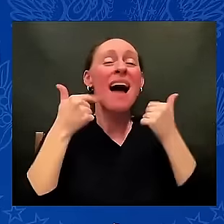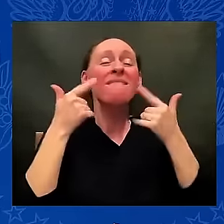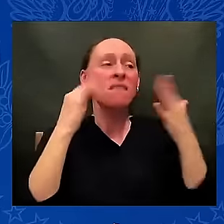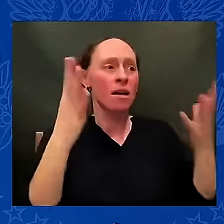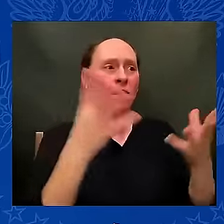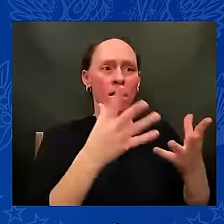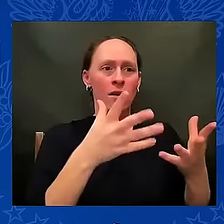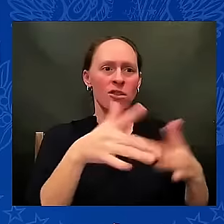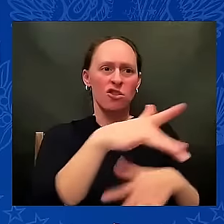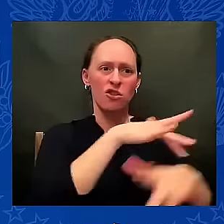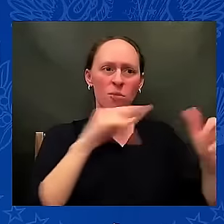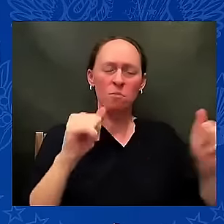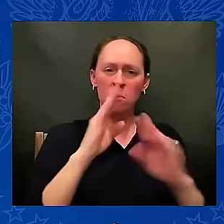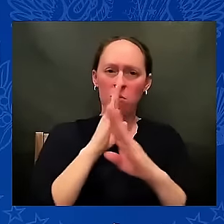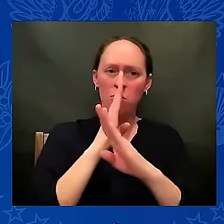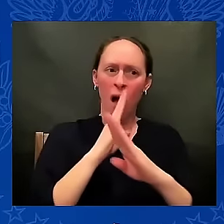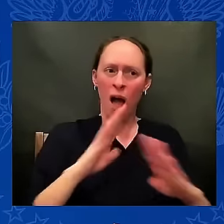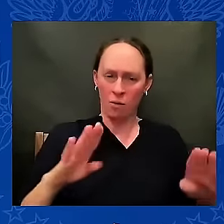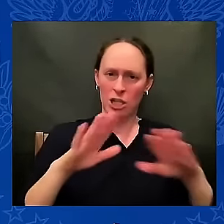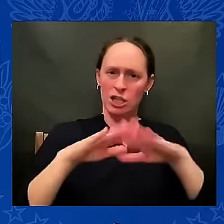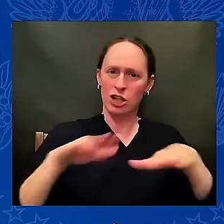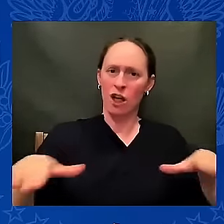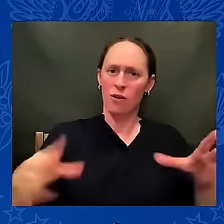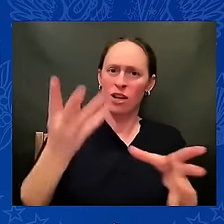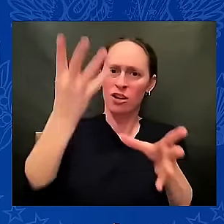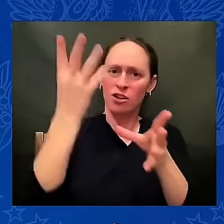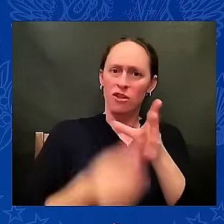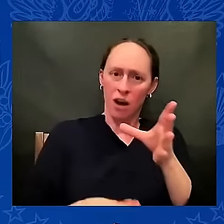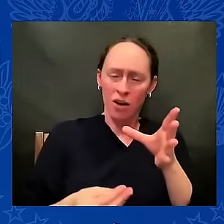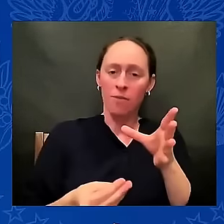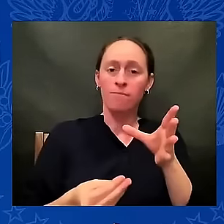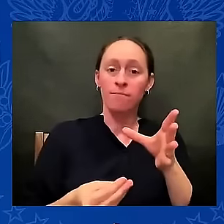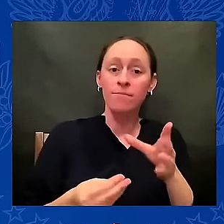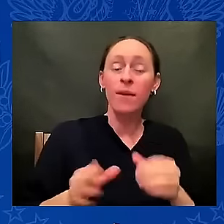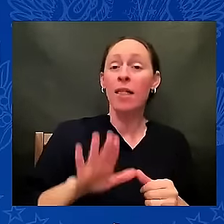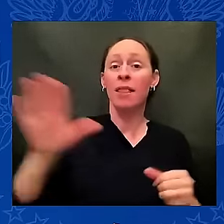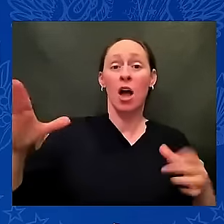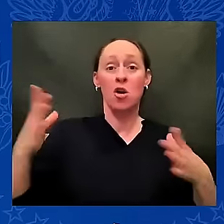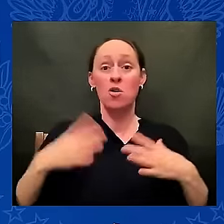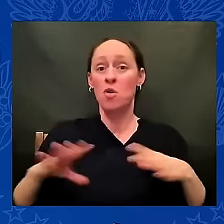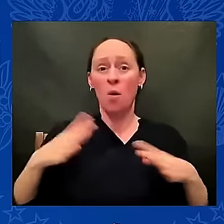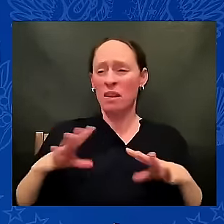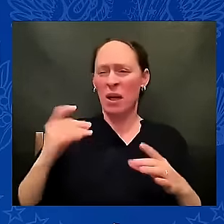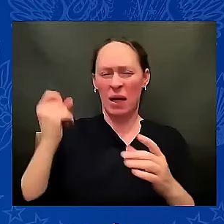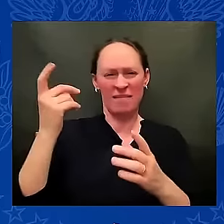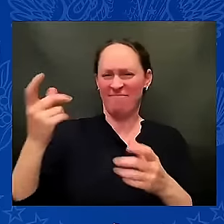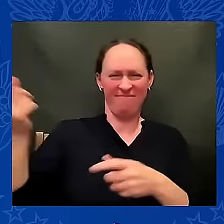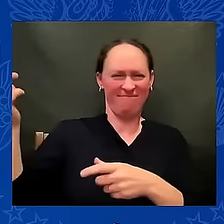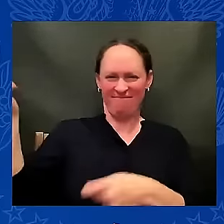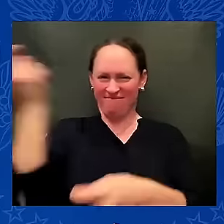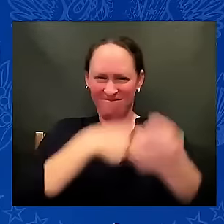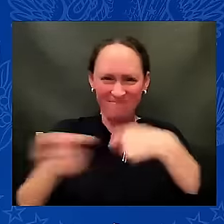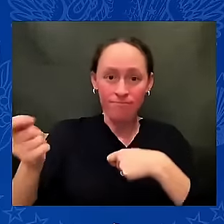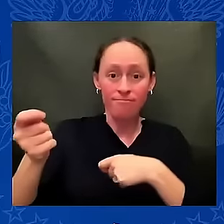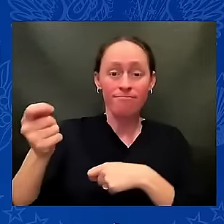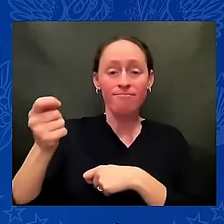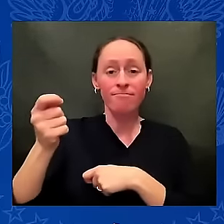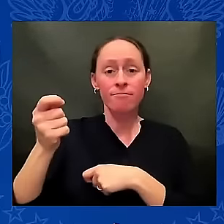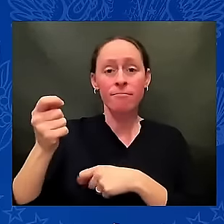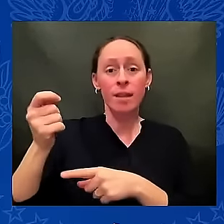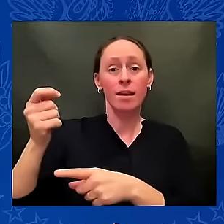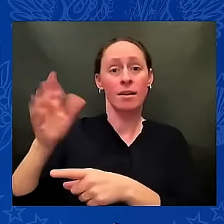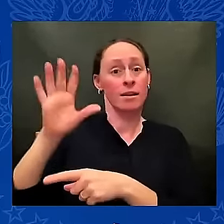their clothes taken off, their hair that they were told was sacred was chopped off. Their